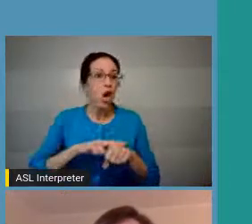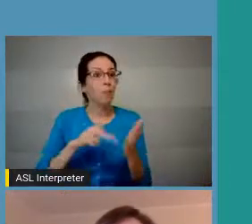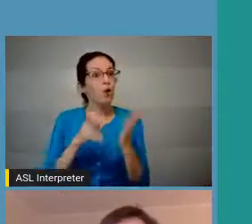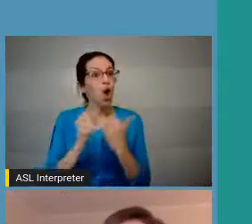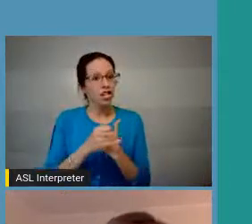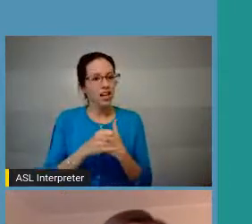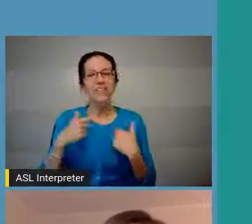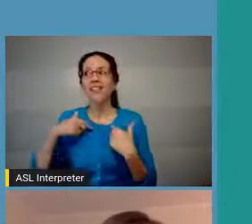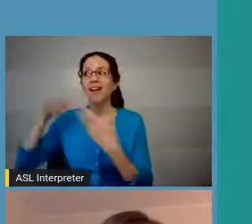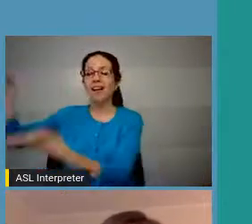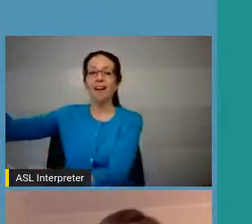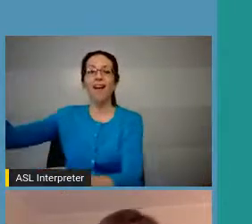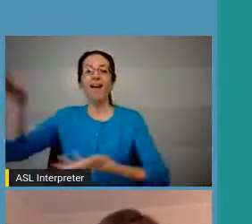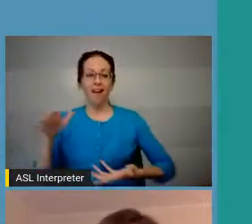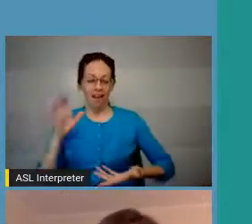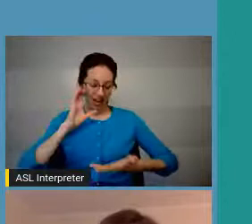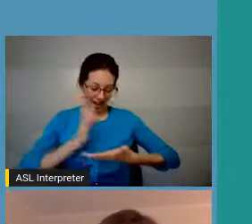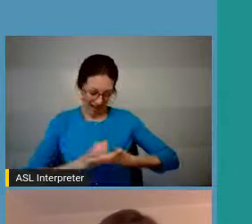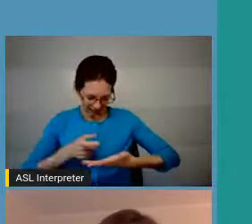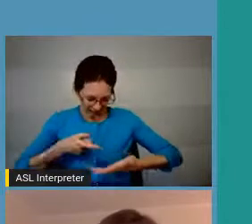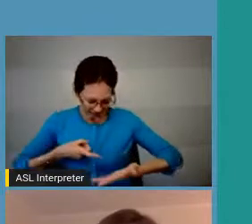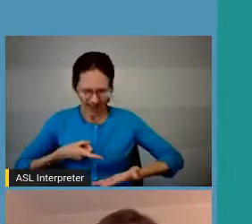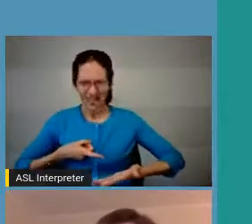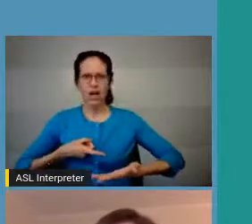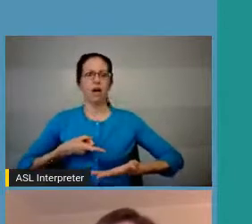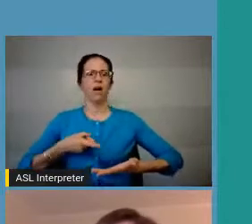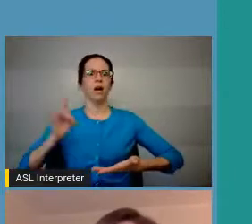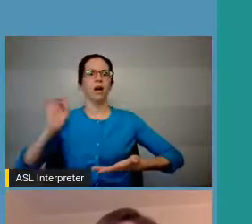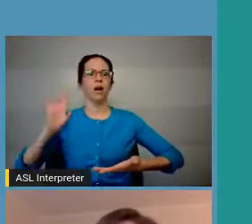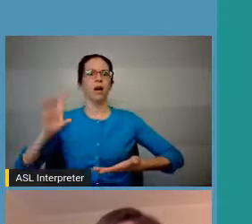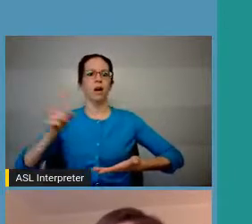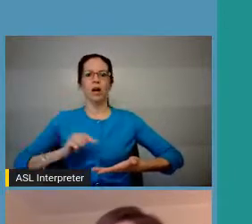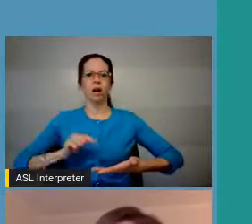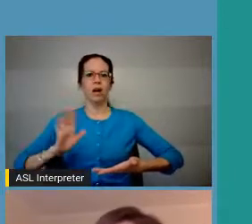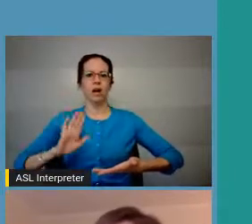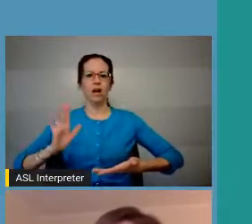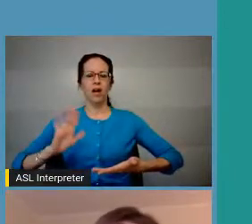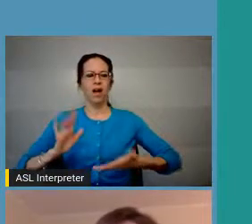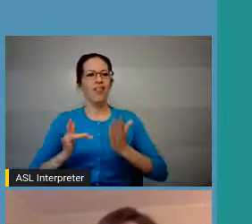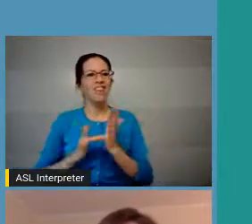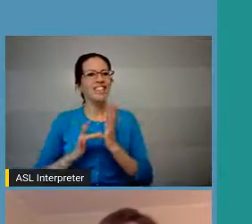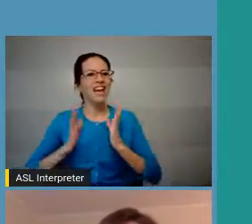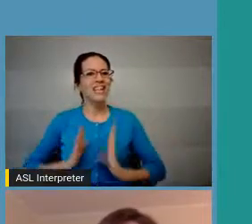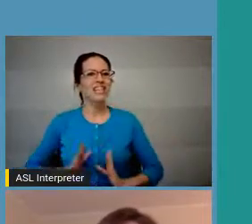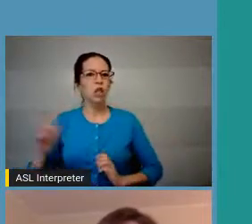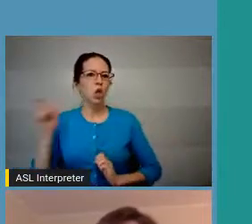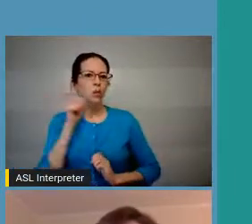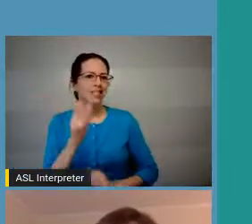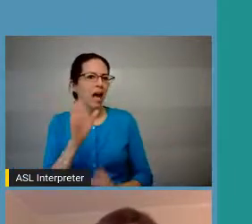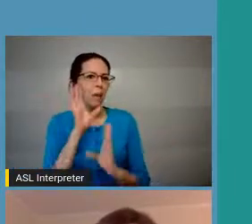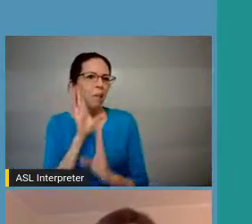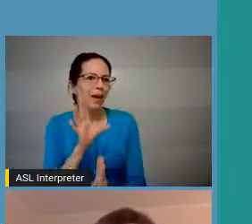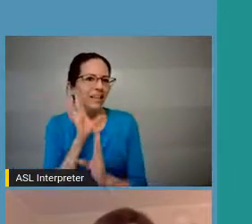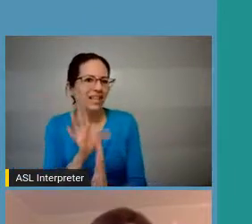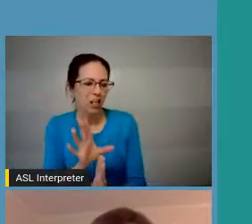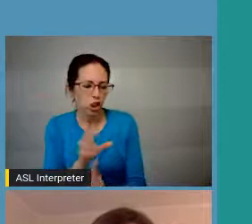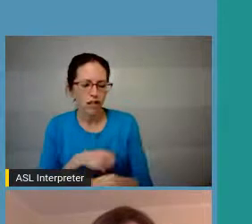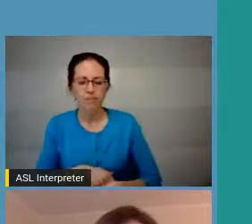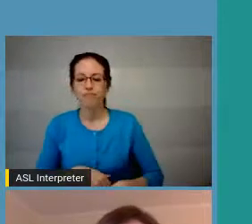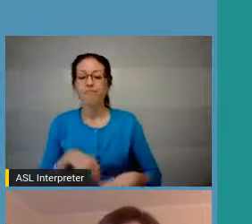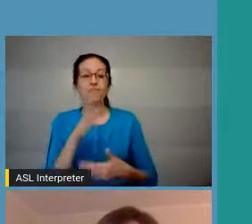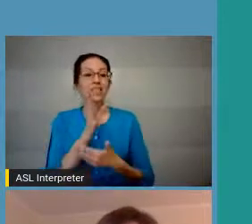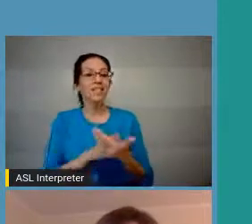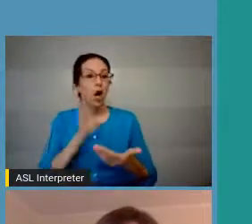back some images and was a little bit horrified to see that the technician had not been paying close attention. Some of